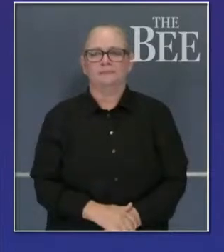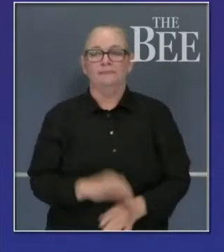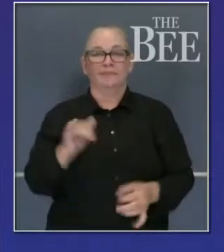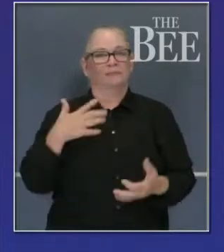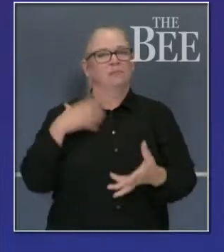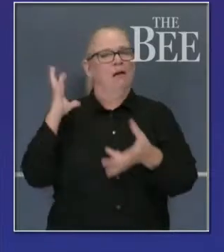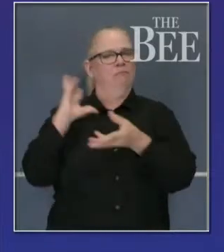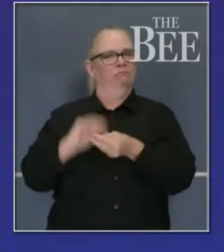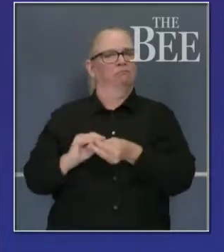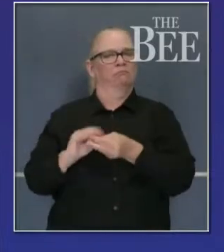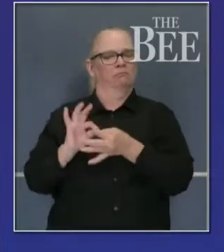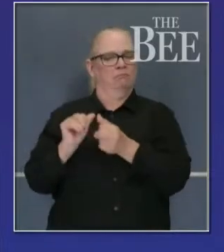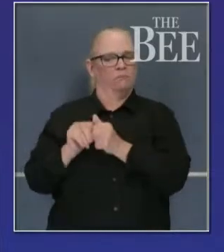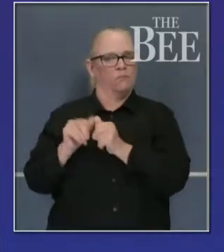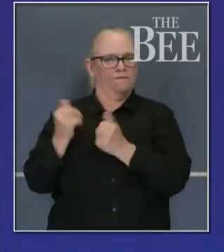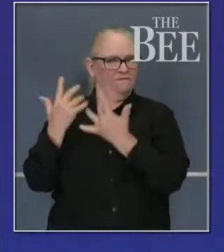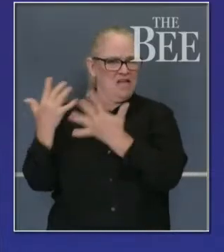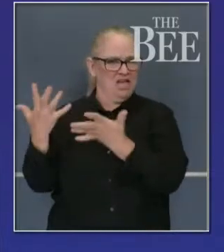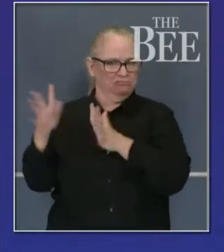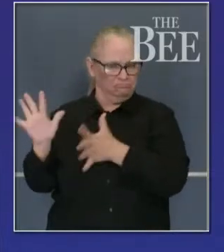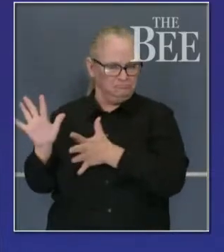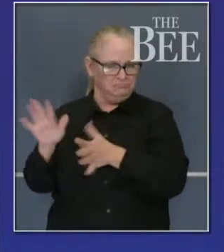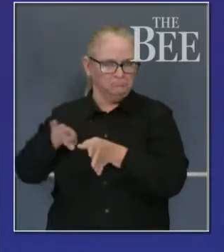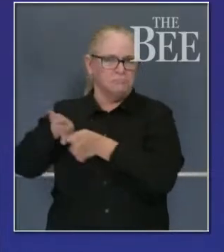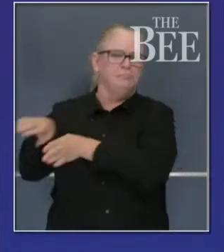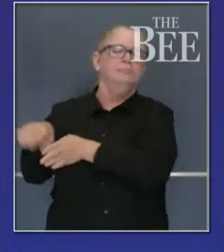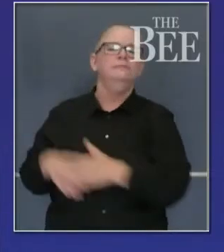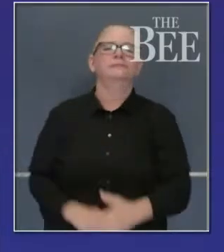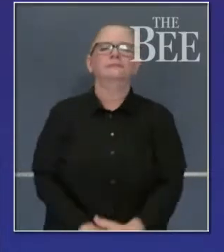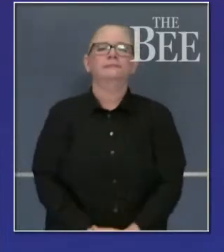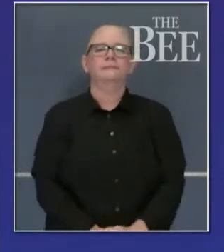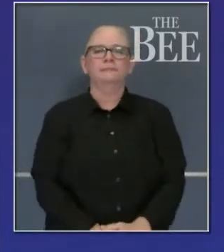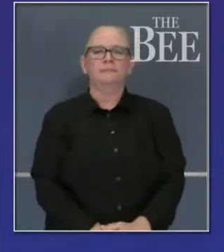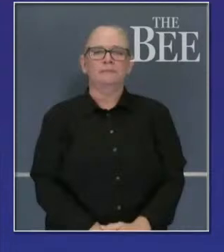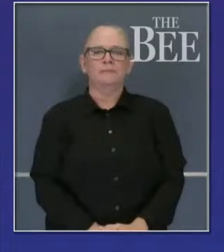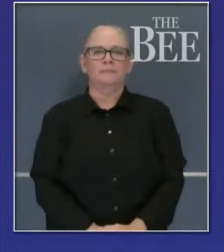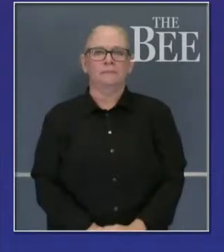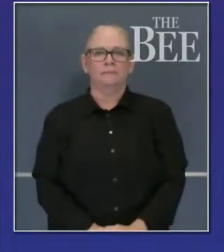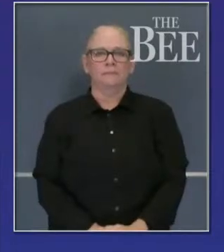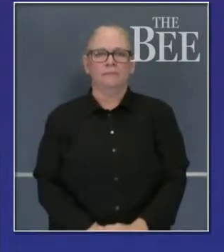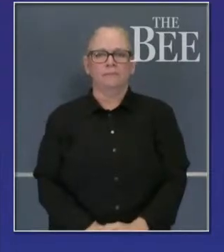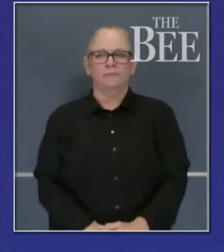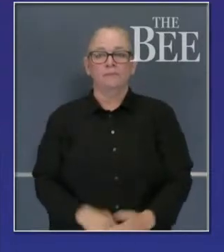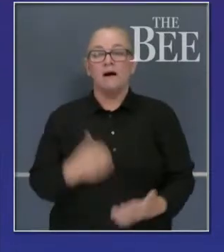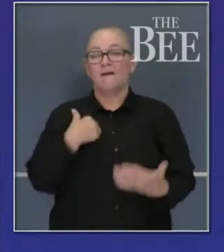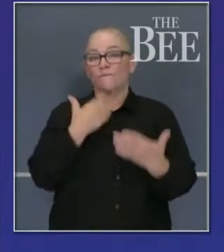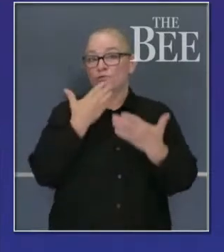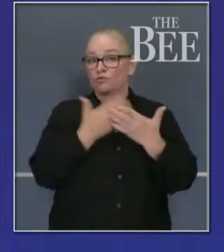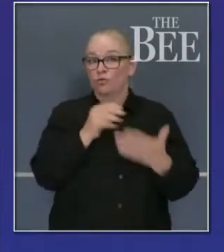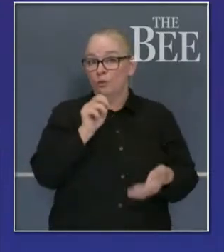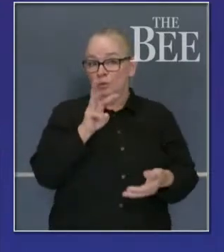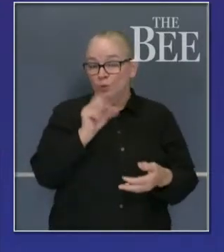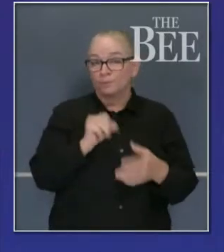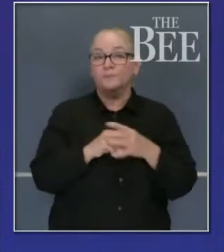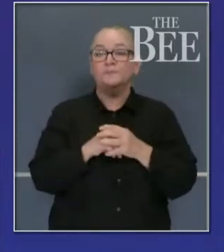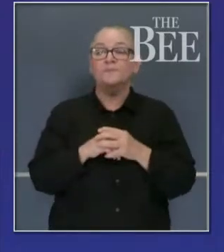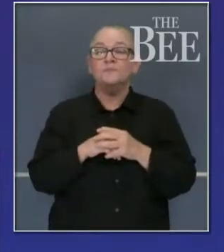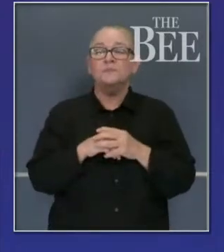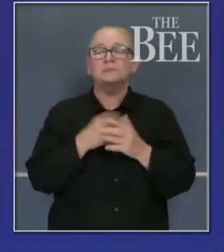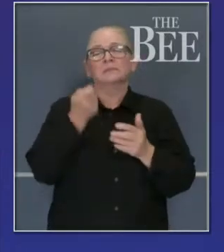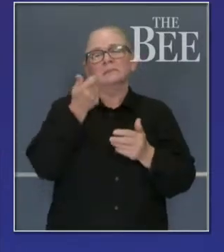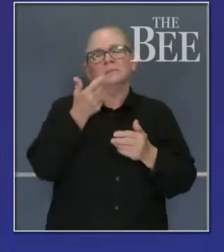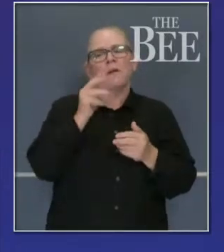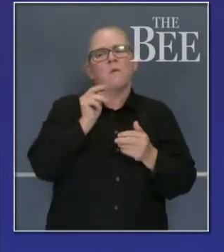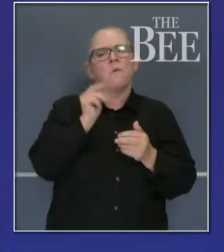the wildfires. The good news is while we have a little red flag conditions, modest red flag conditions in the northern part of the